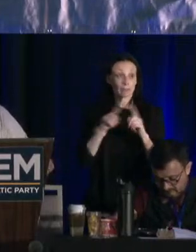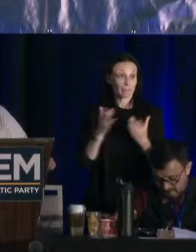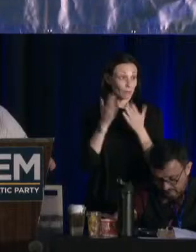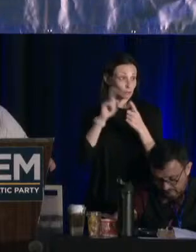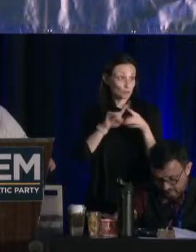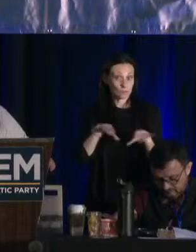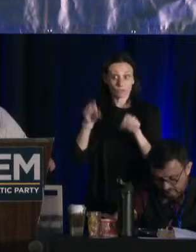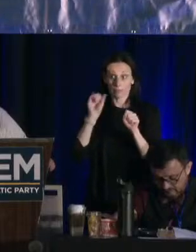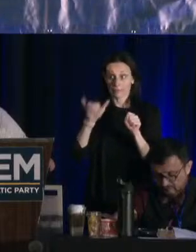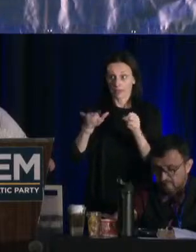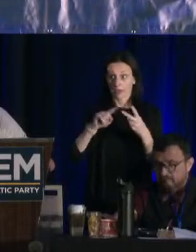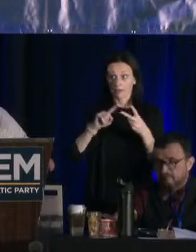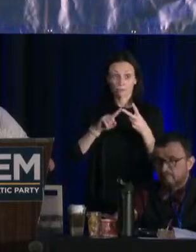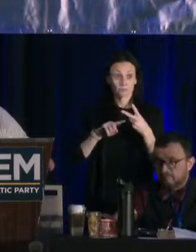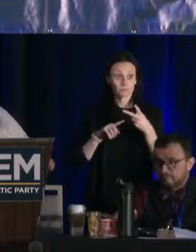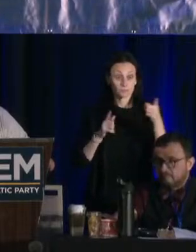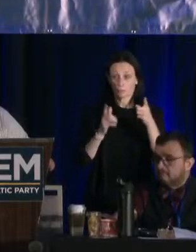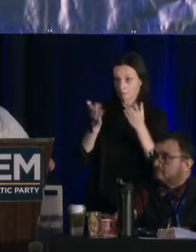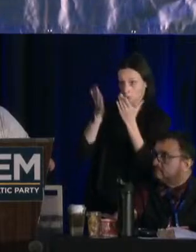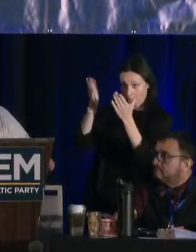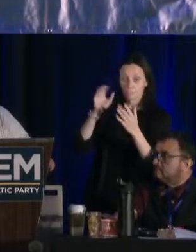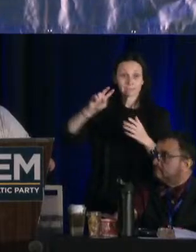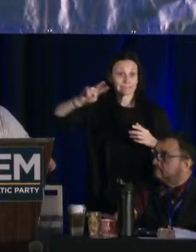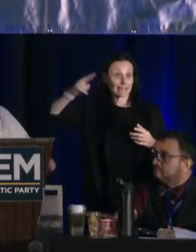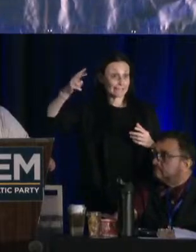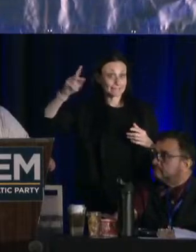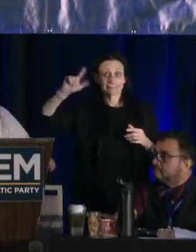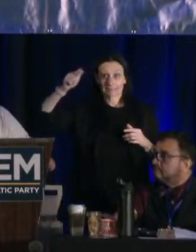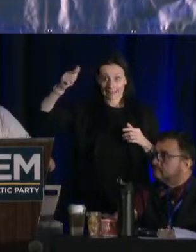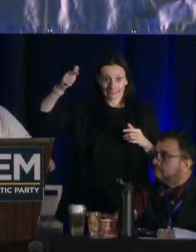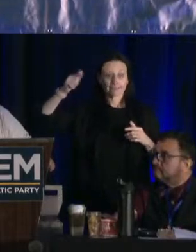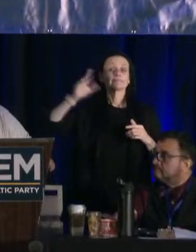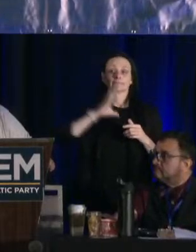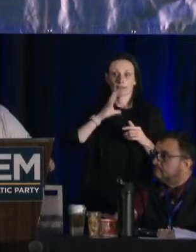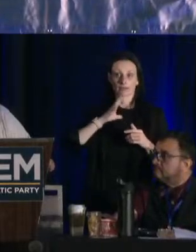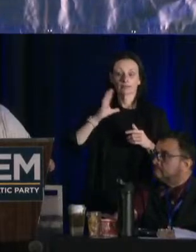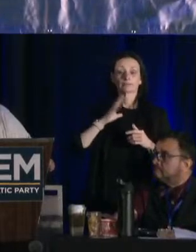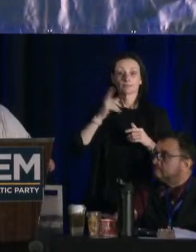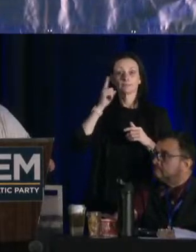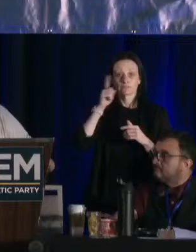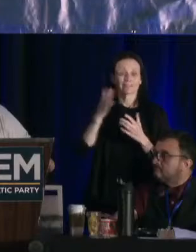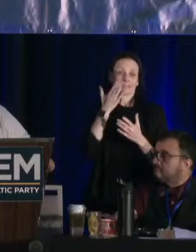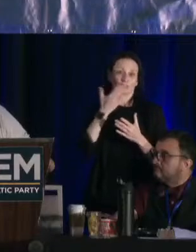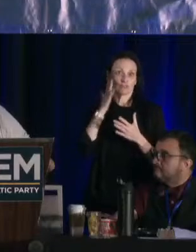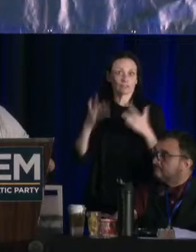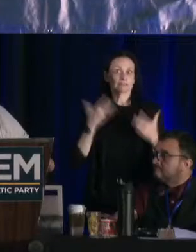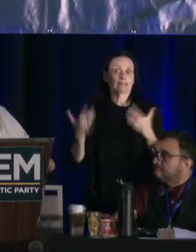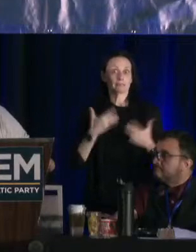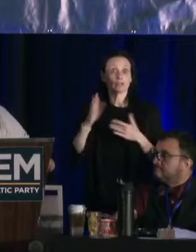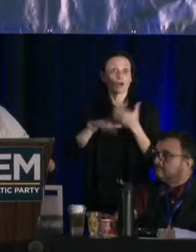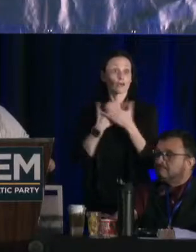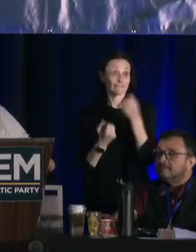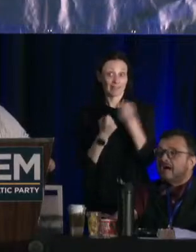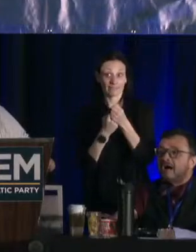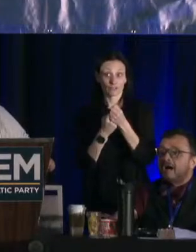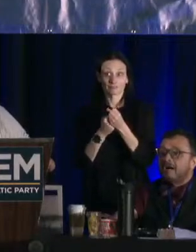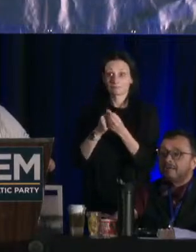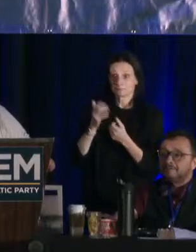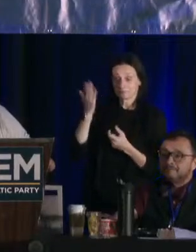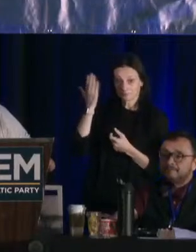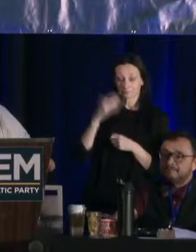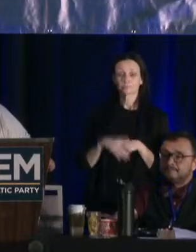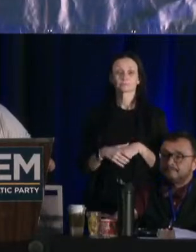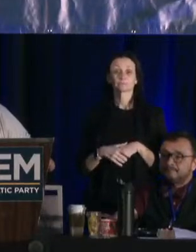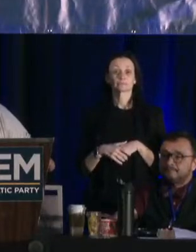to adopt that amendment? So I have a motion. I have a second. Thank you for the enthusiasm. All those in favor?